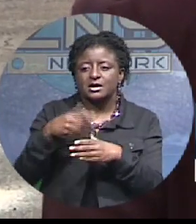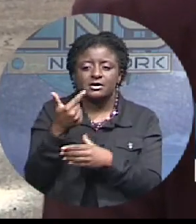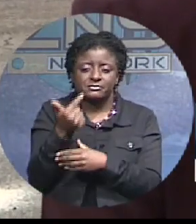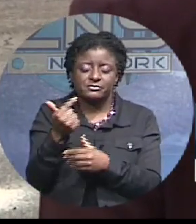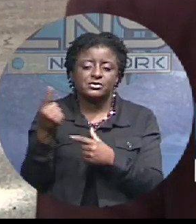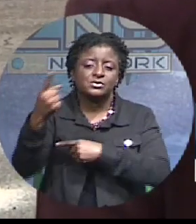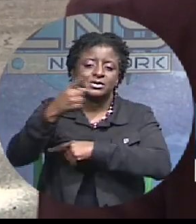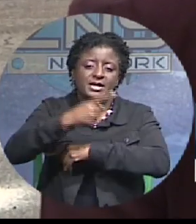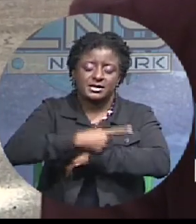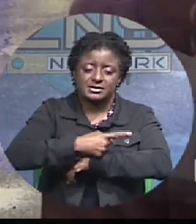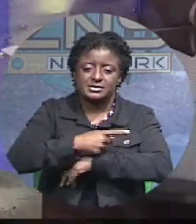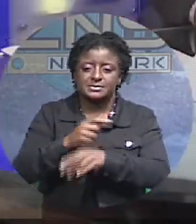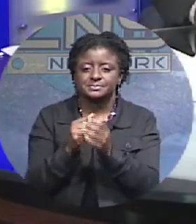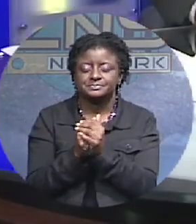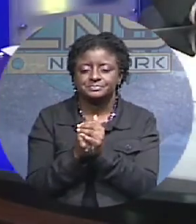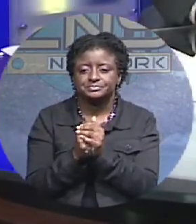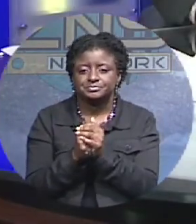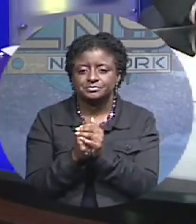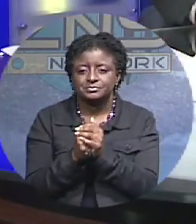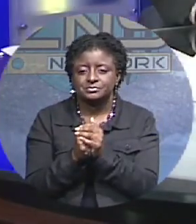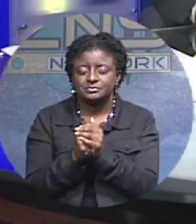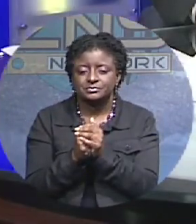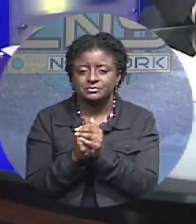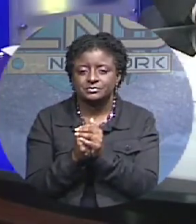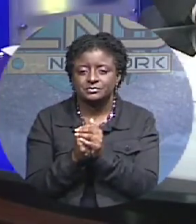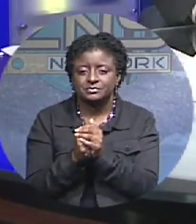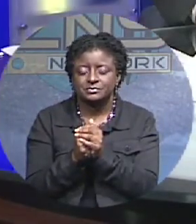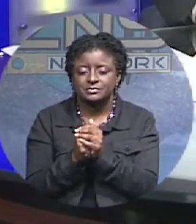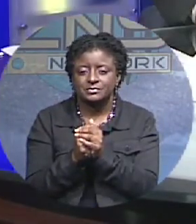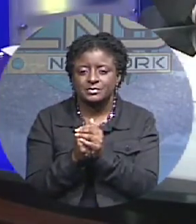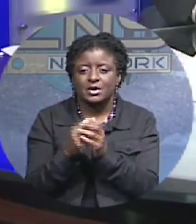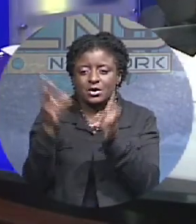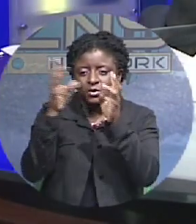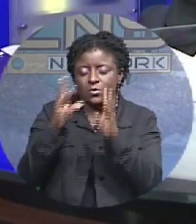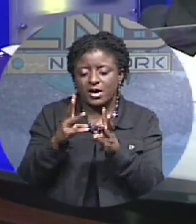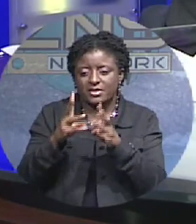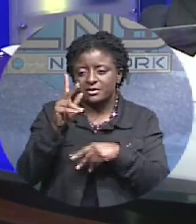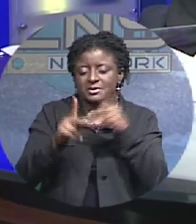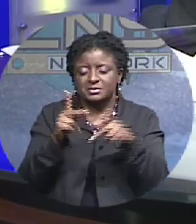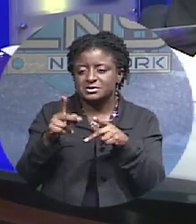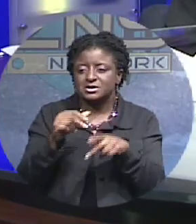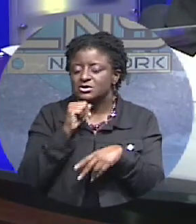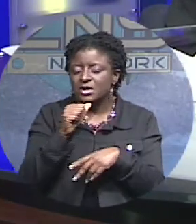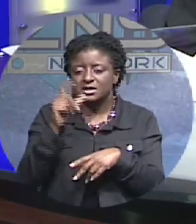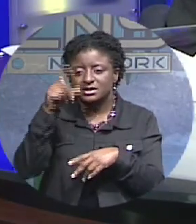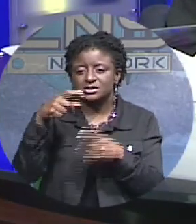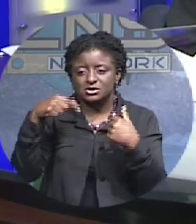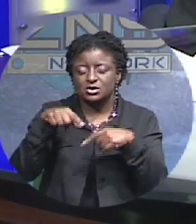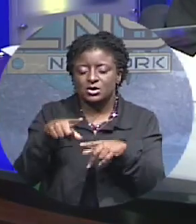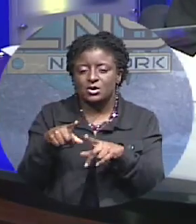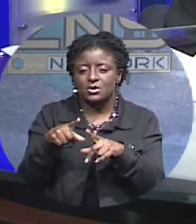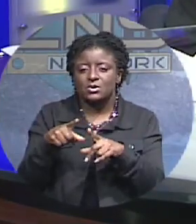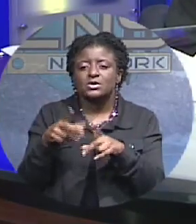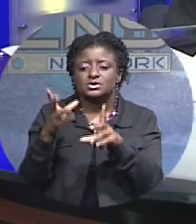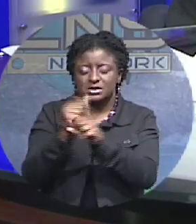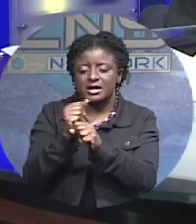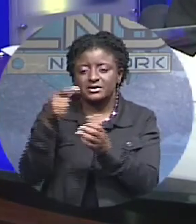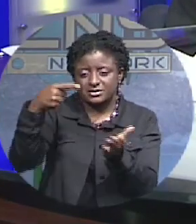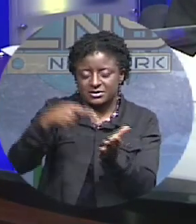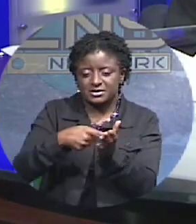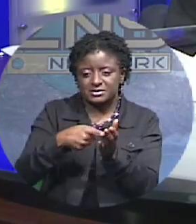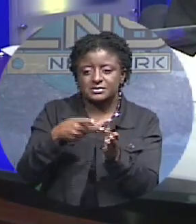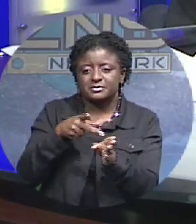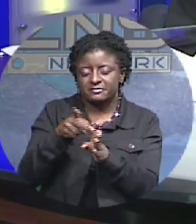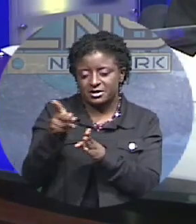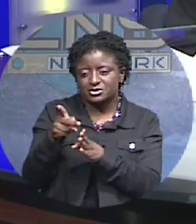Carey, ZNS Network News. Officials didn't have to go far to get this bit of professional experience. Right now, we're going to turn it over